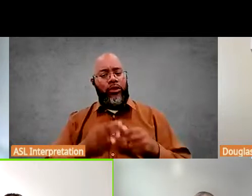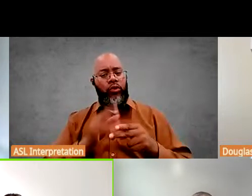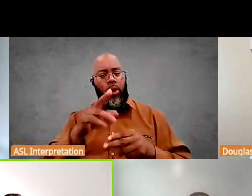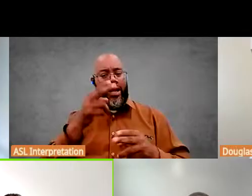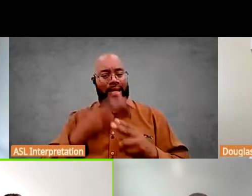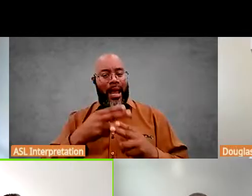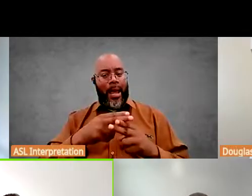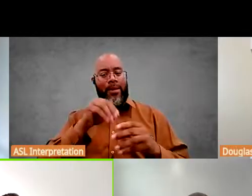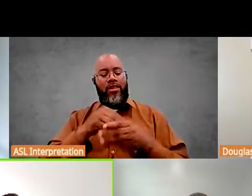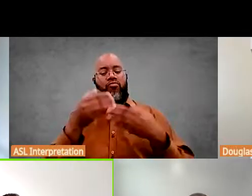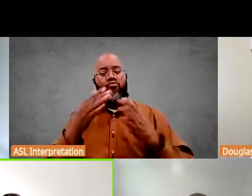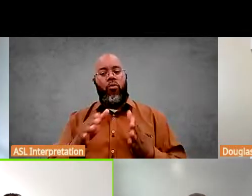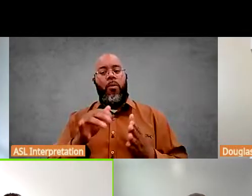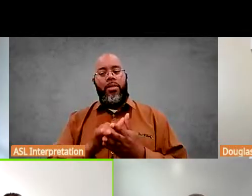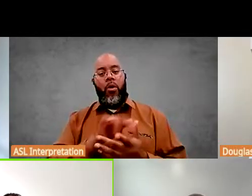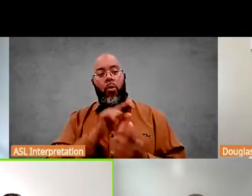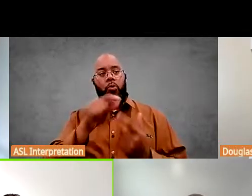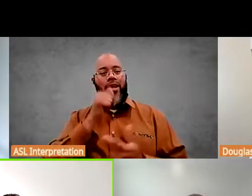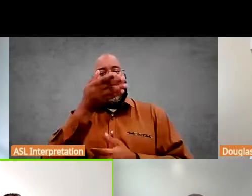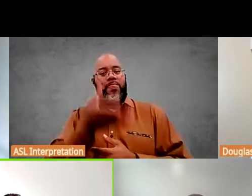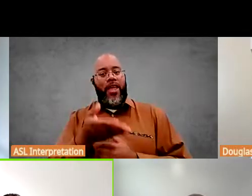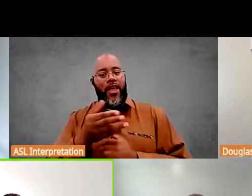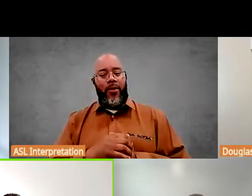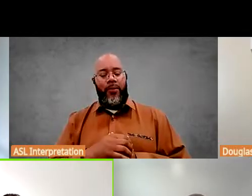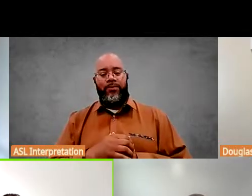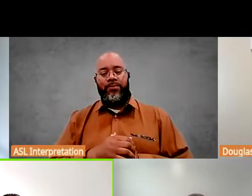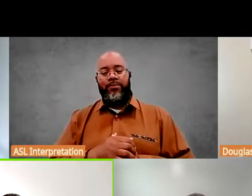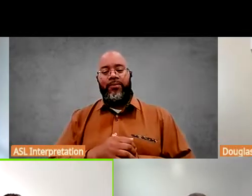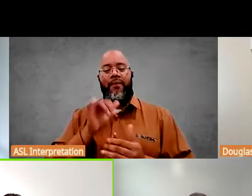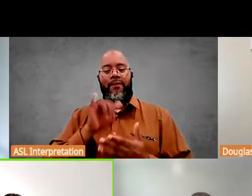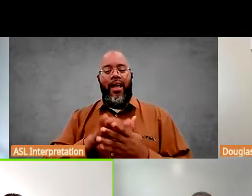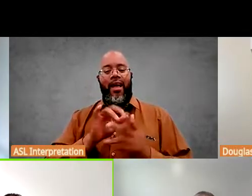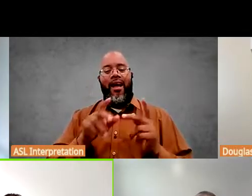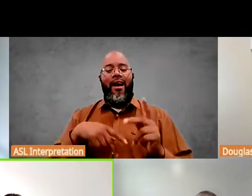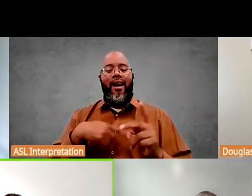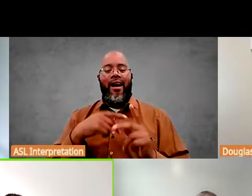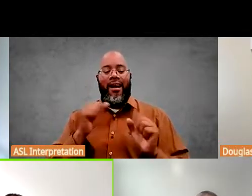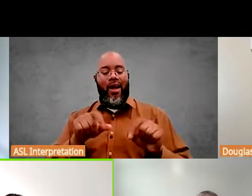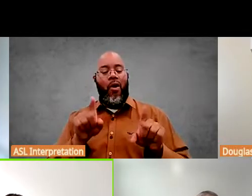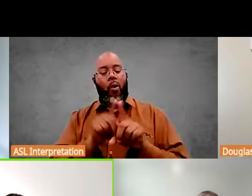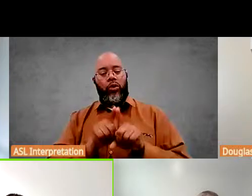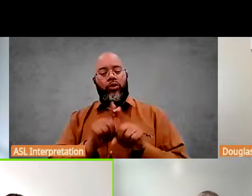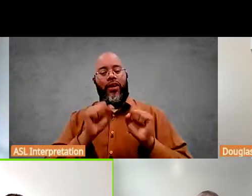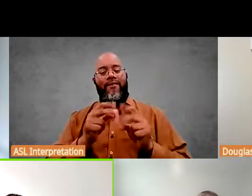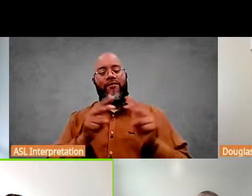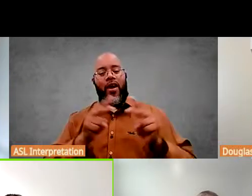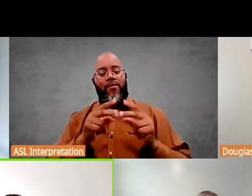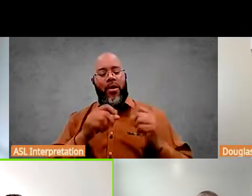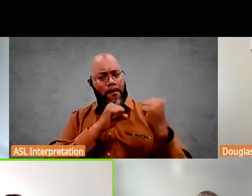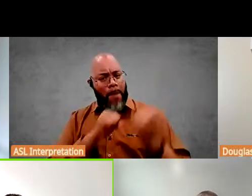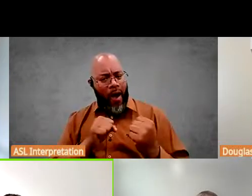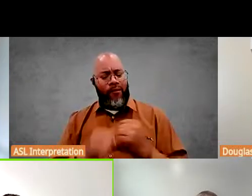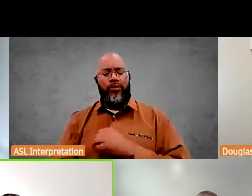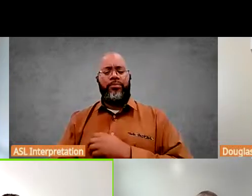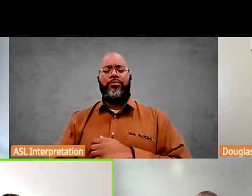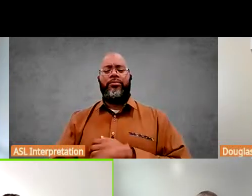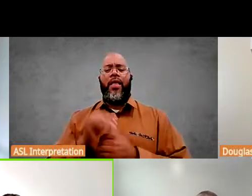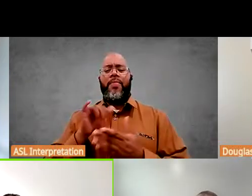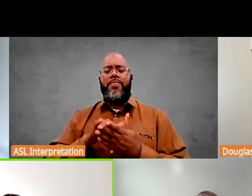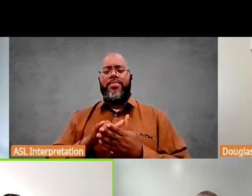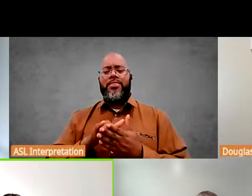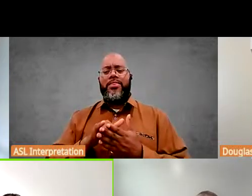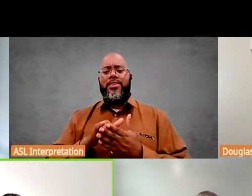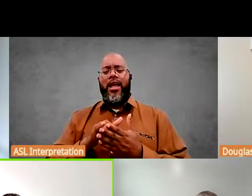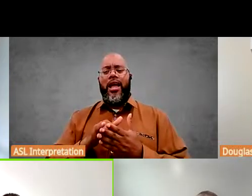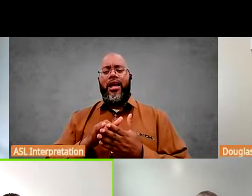in rooms when you are not there. That can also be very, very powerful. And that comes with